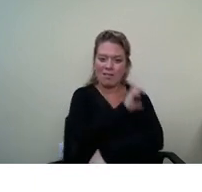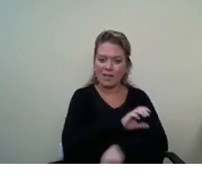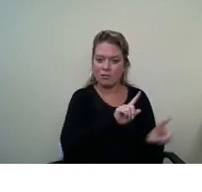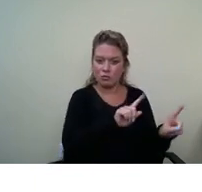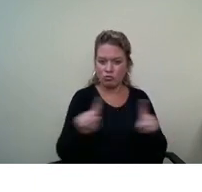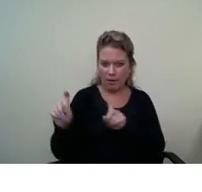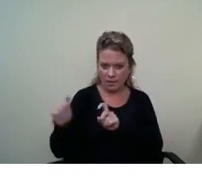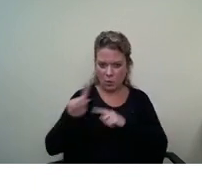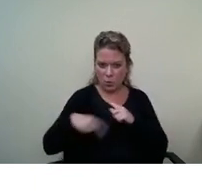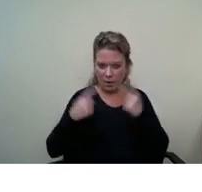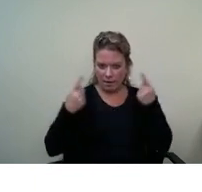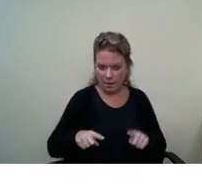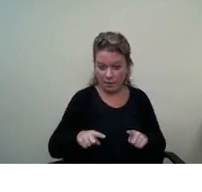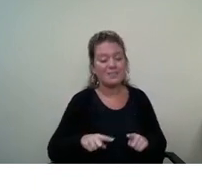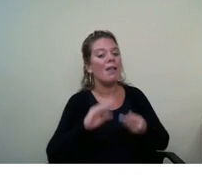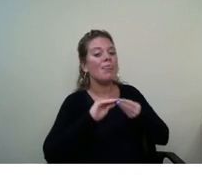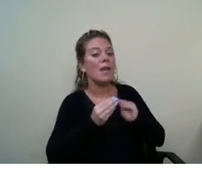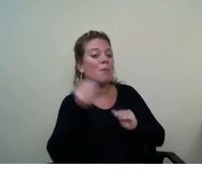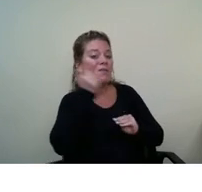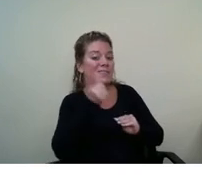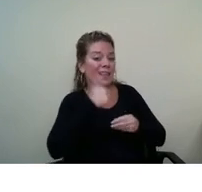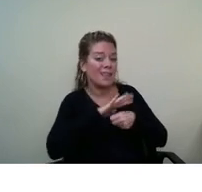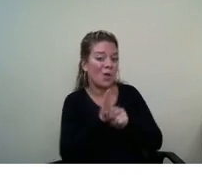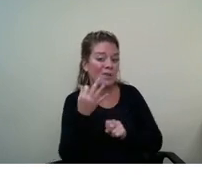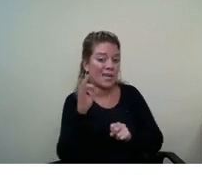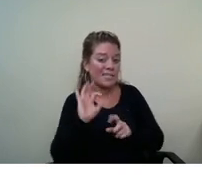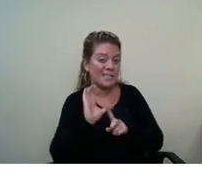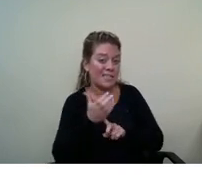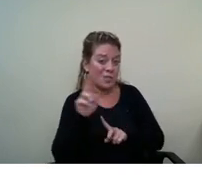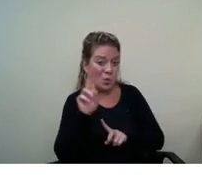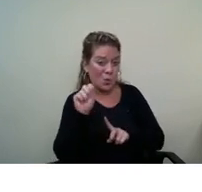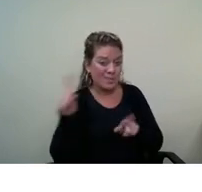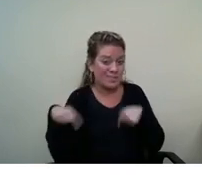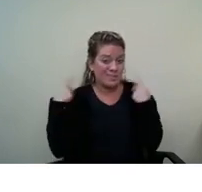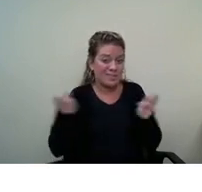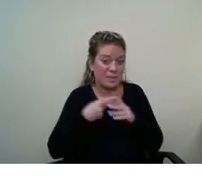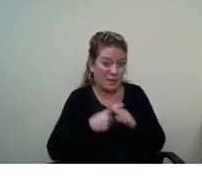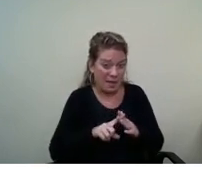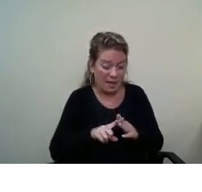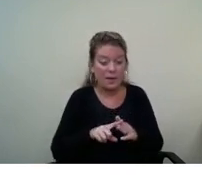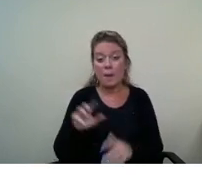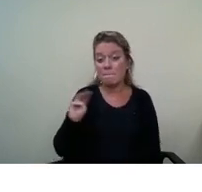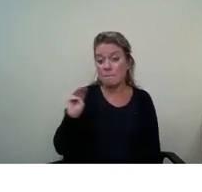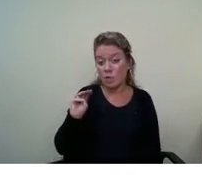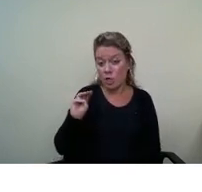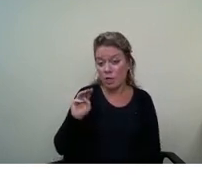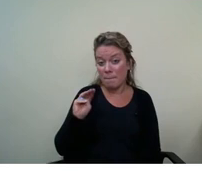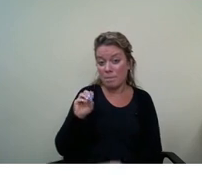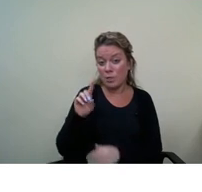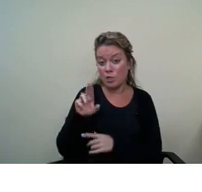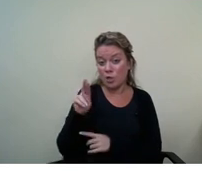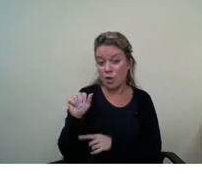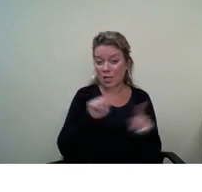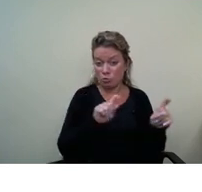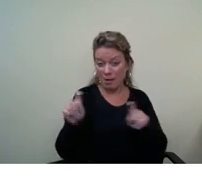performed. This is the number of daily COVID-19 cases in the US since the pandemic began. The Moderna trial was done